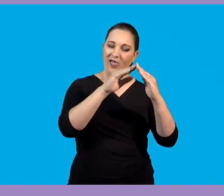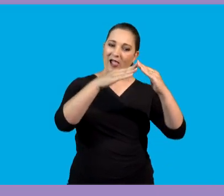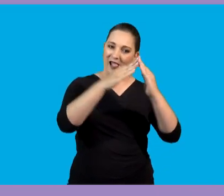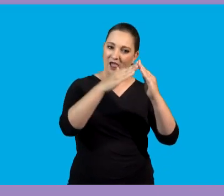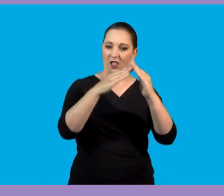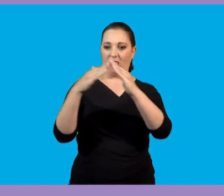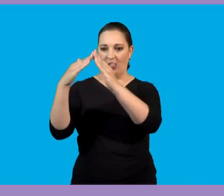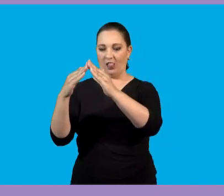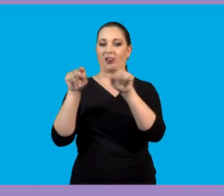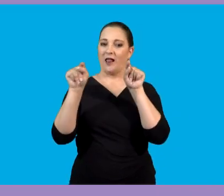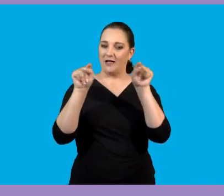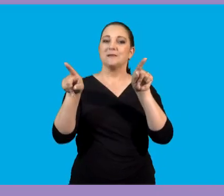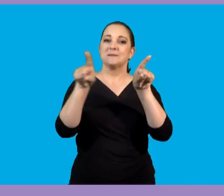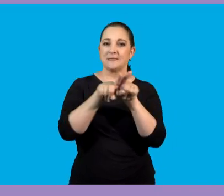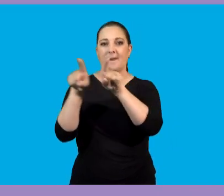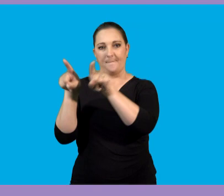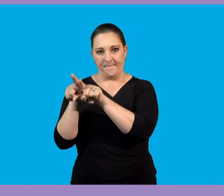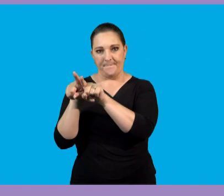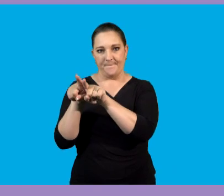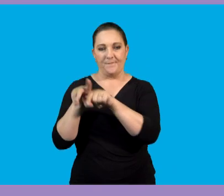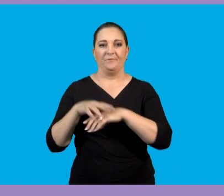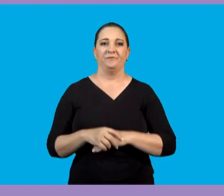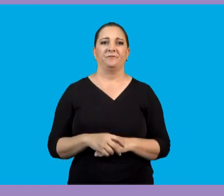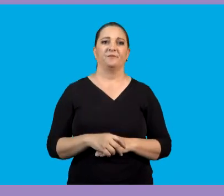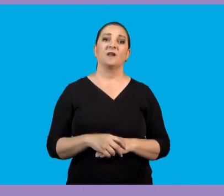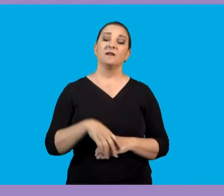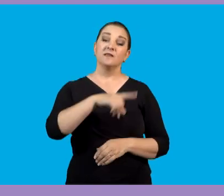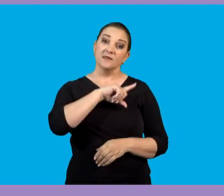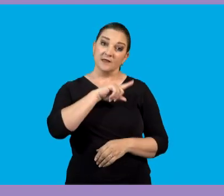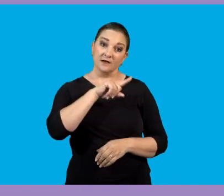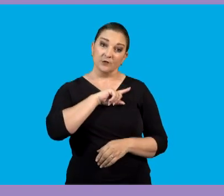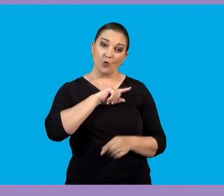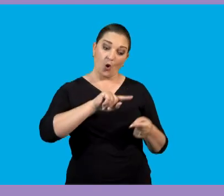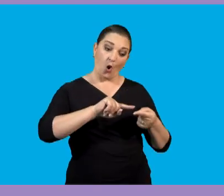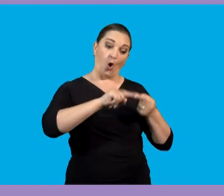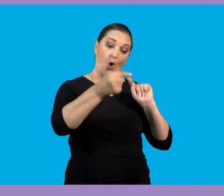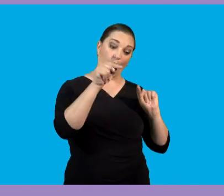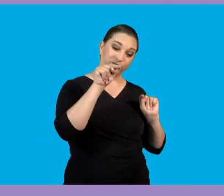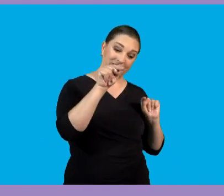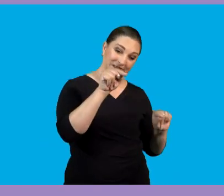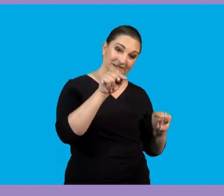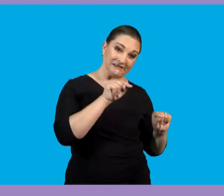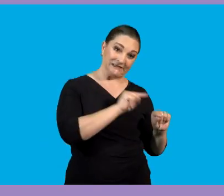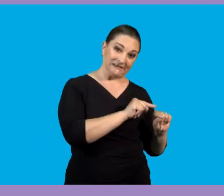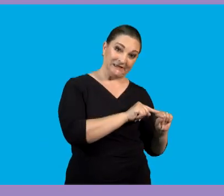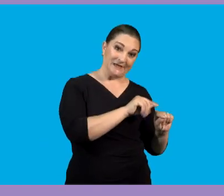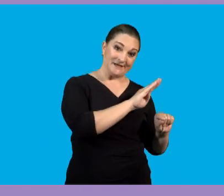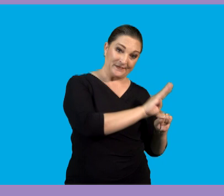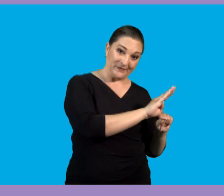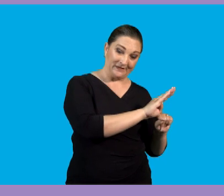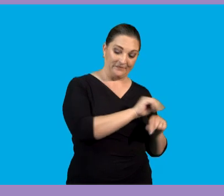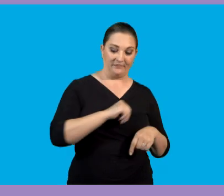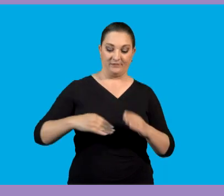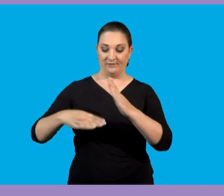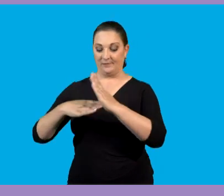for the sides that are opposite angle B and angle E. Since as well it is shown that angle B and angle